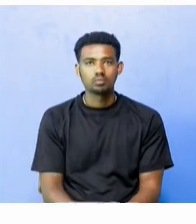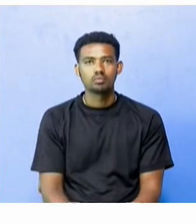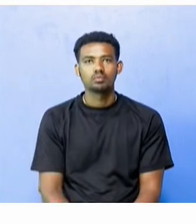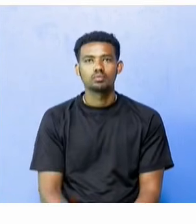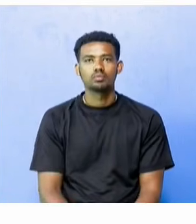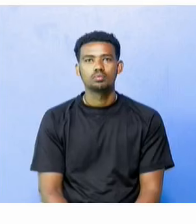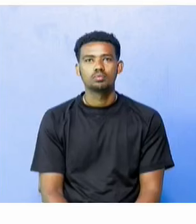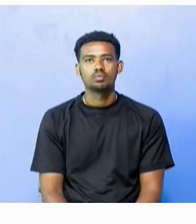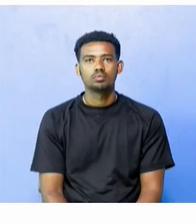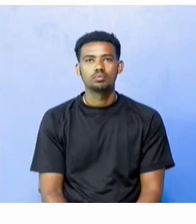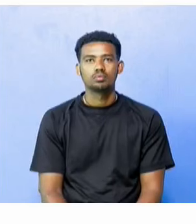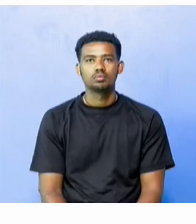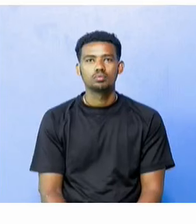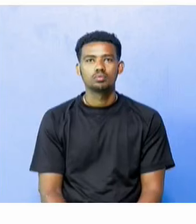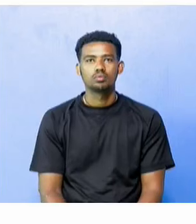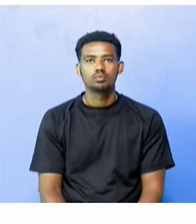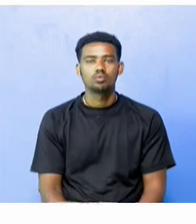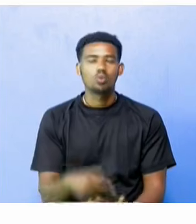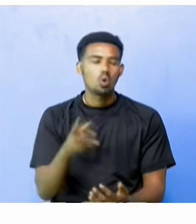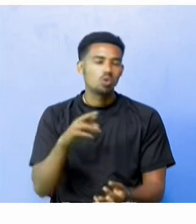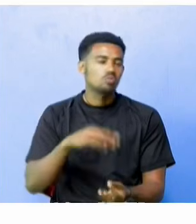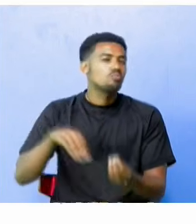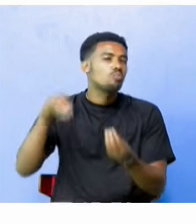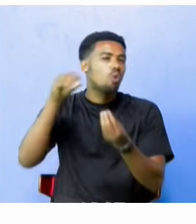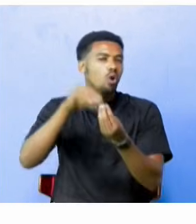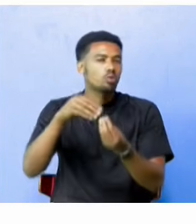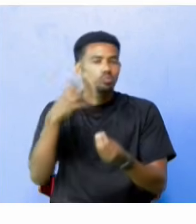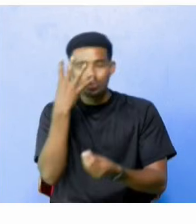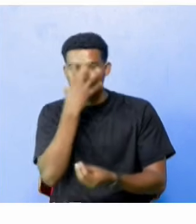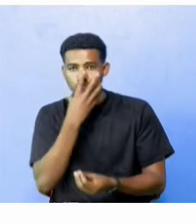more beautifully, yes, more